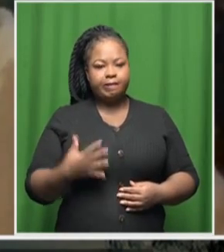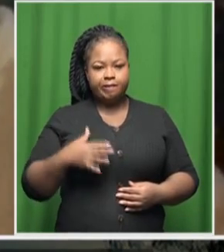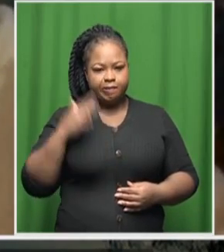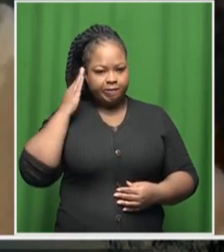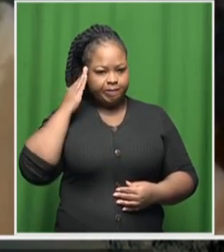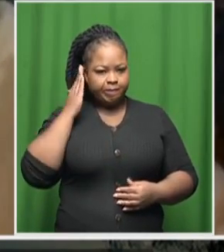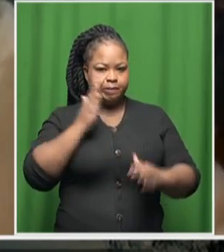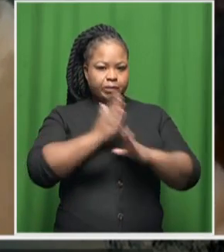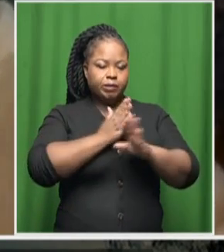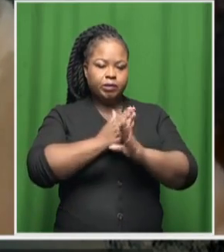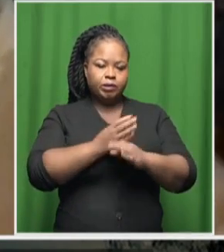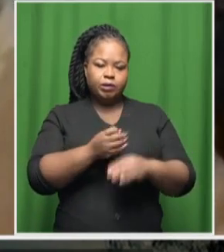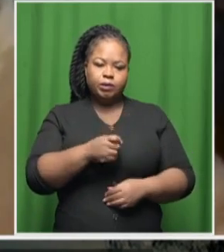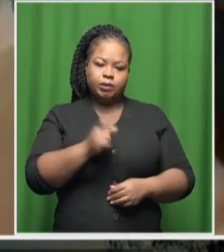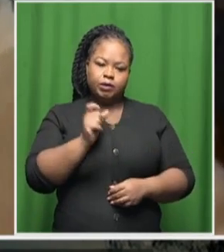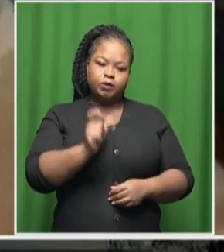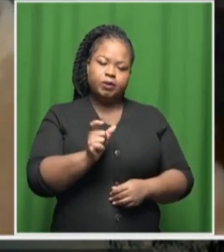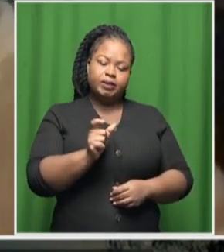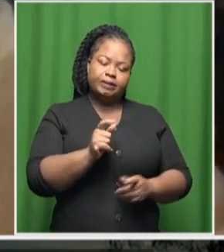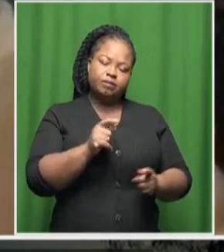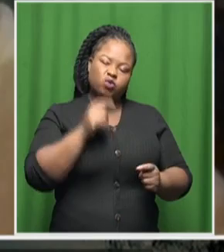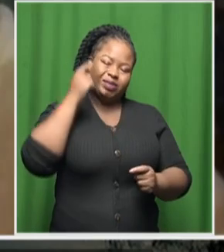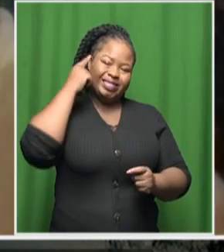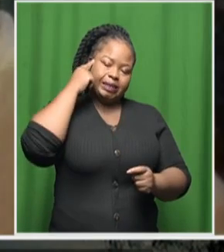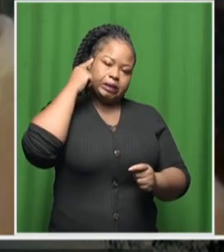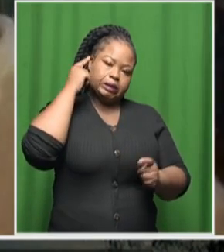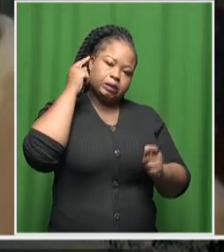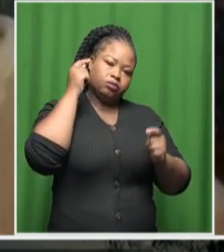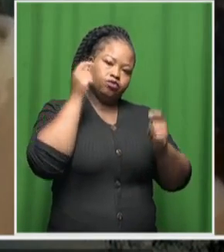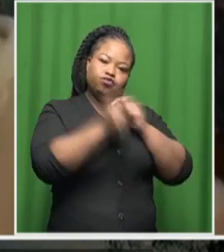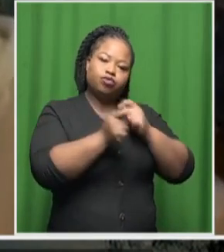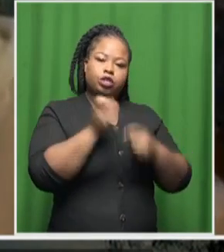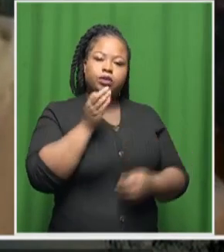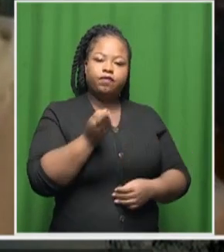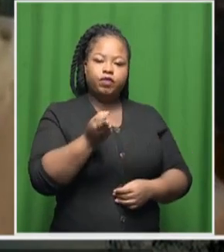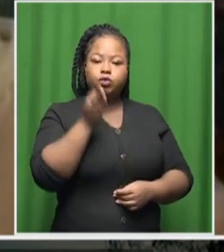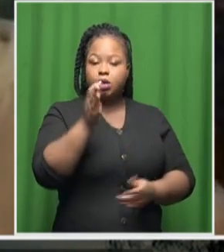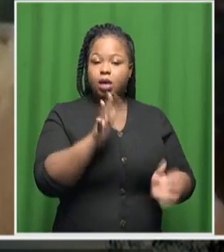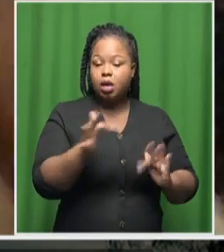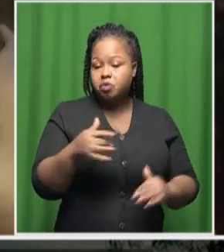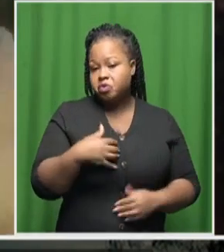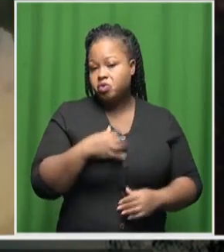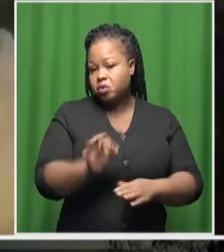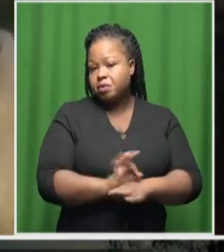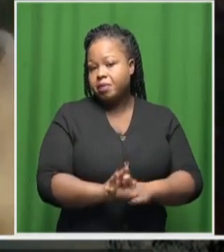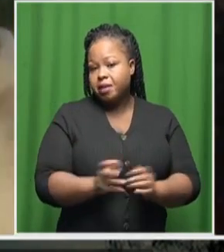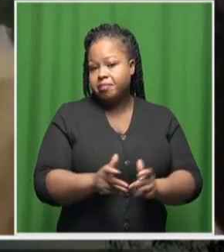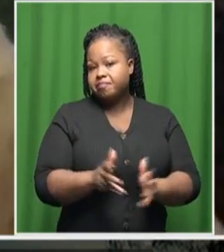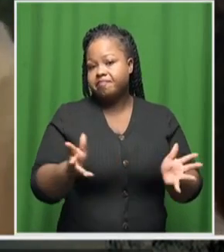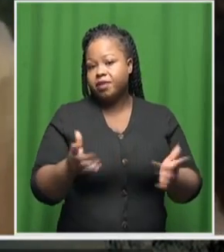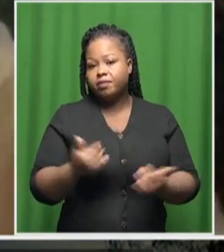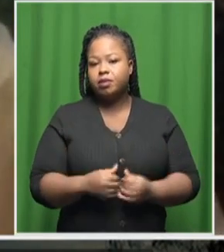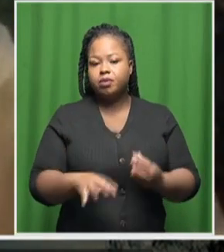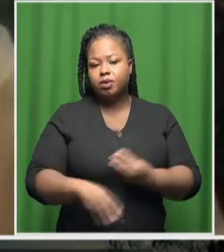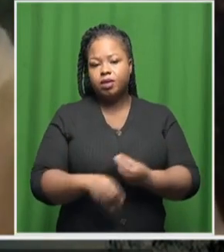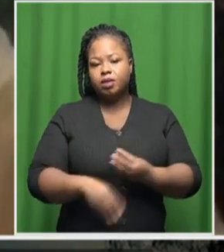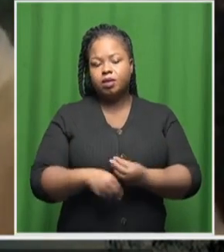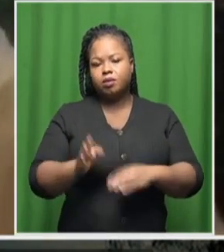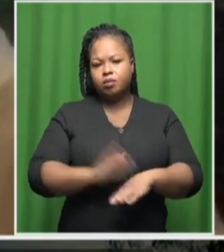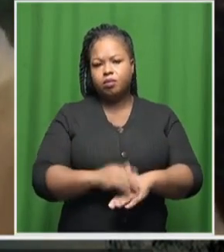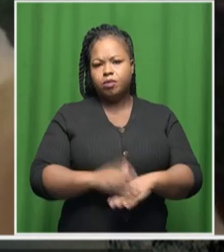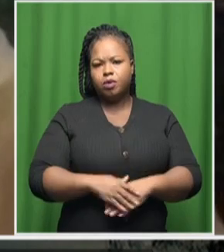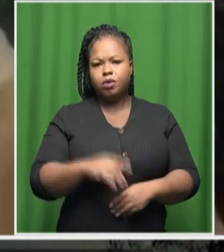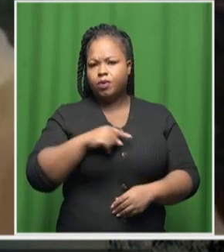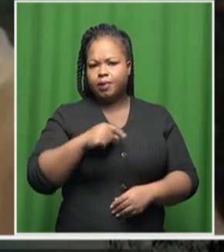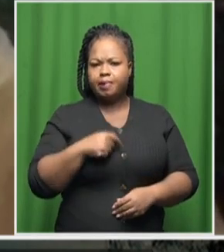of PasswordKid, how do you foresee it evolving in the future? Are there plans to expand it, perhaps add new features? I'm also asking this